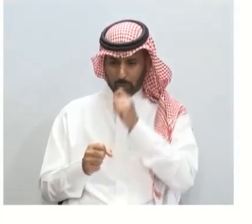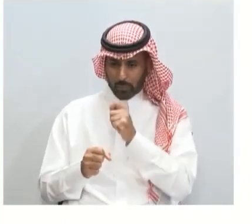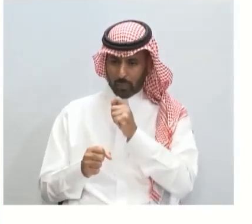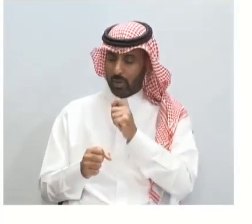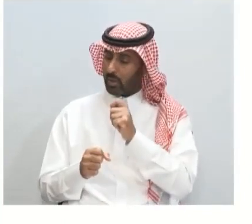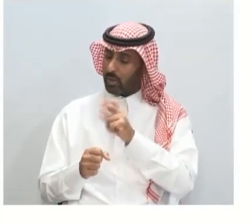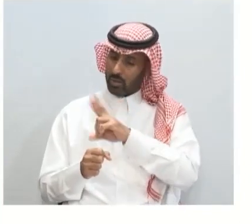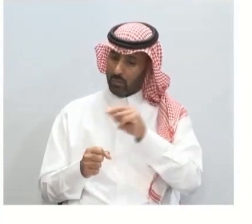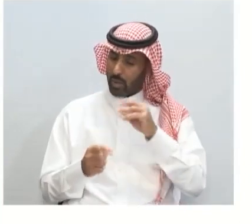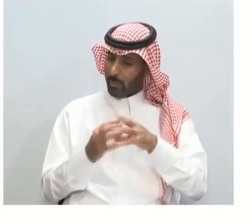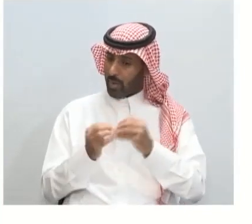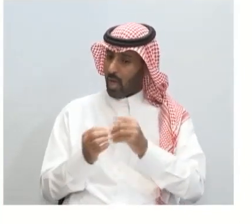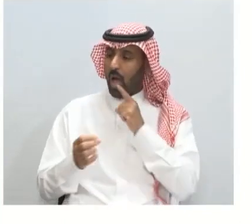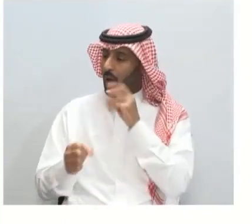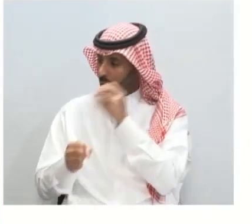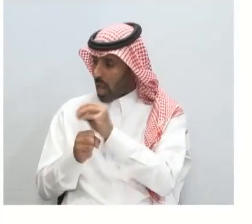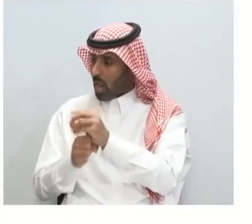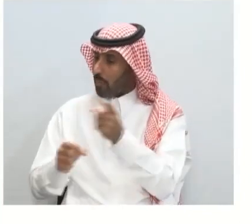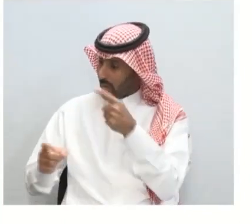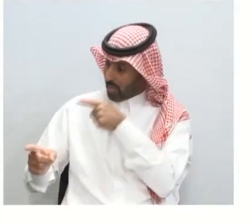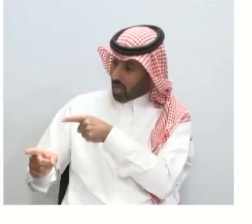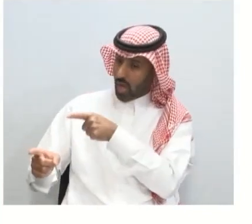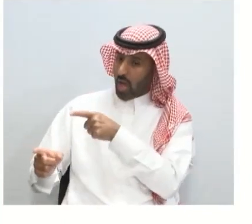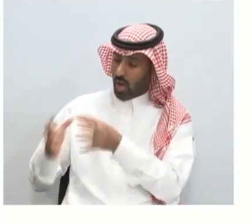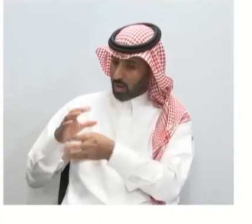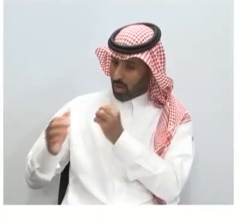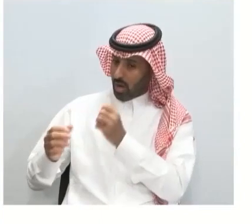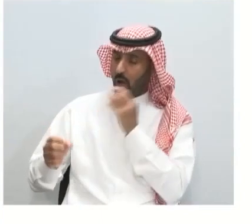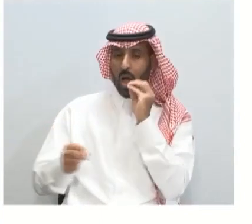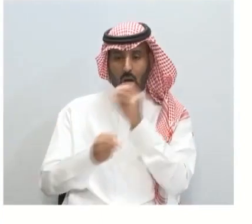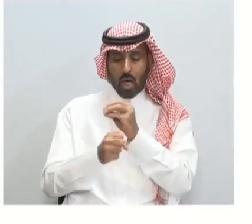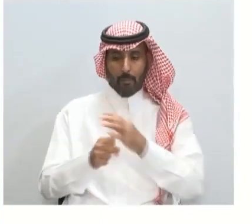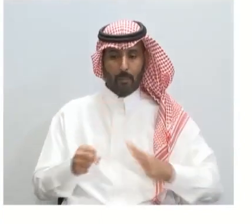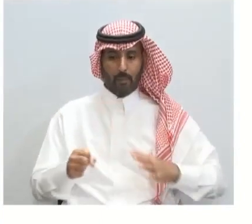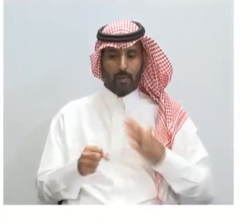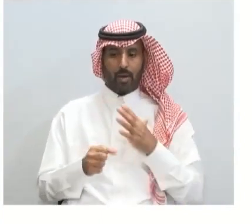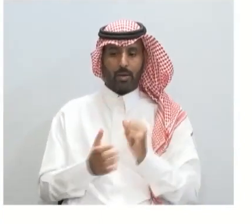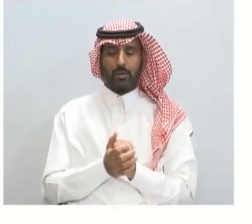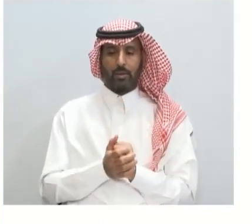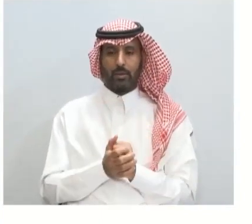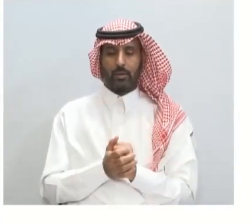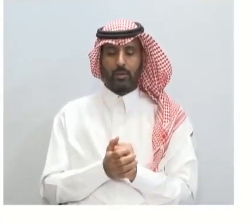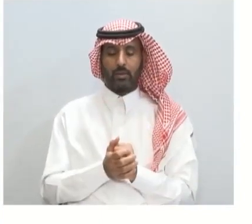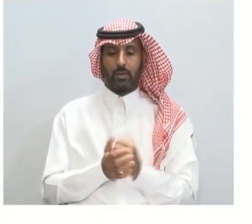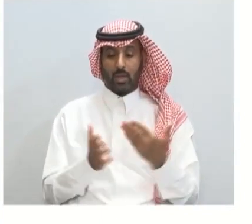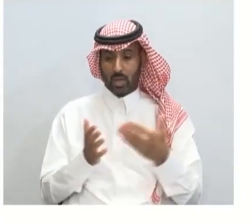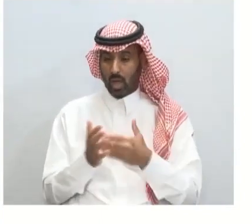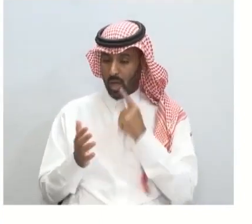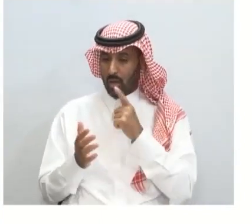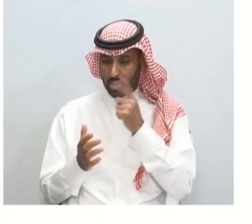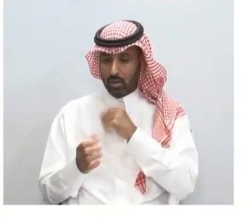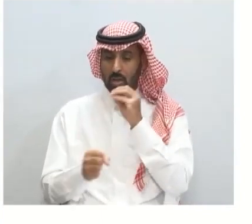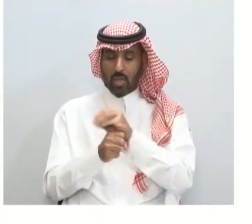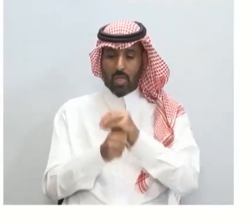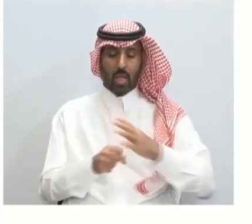says this one blow the whistle Majid says this he means that Khaled should